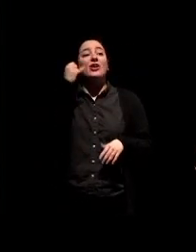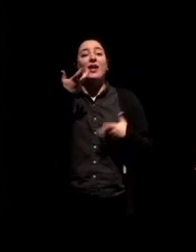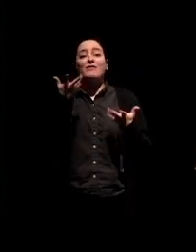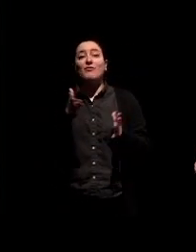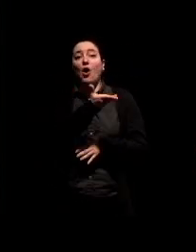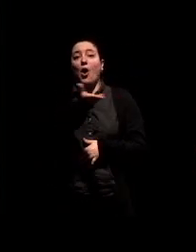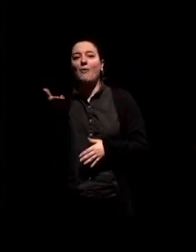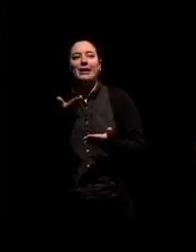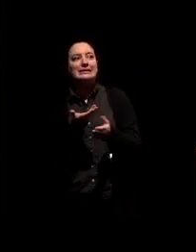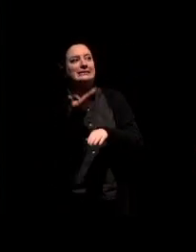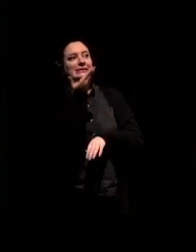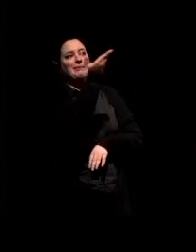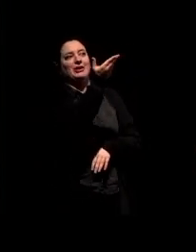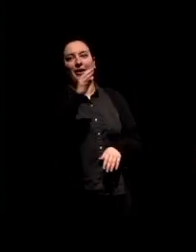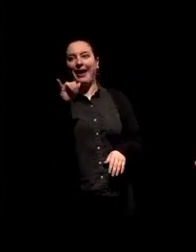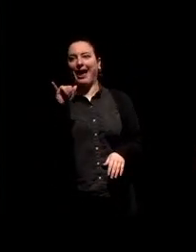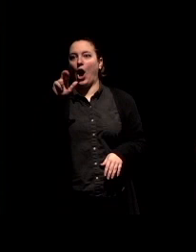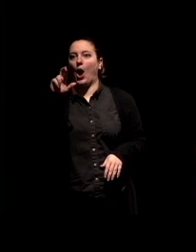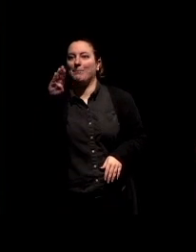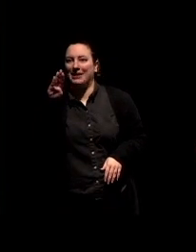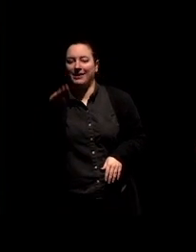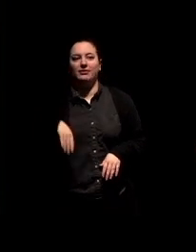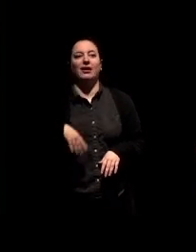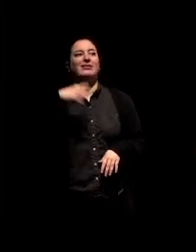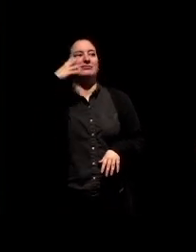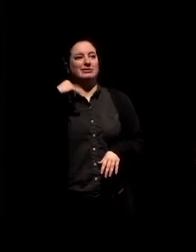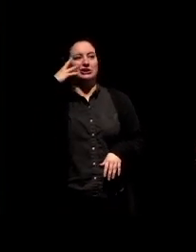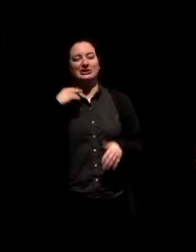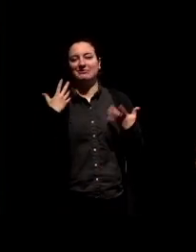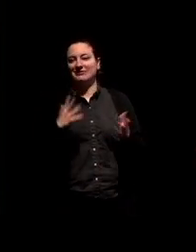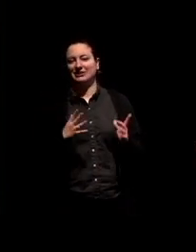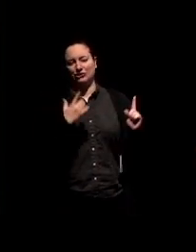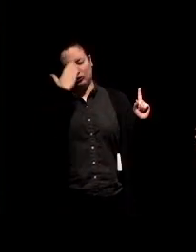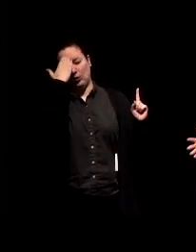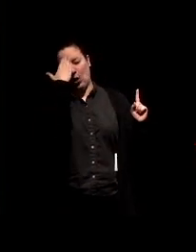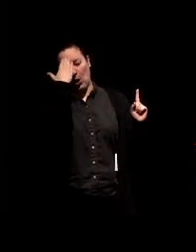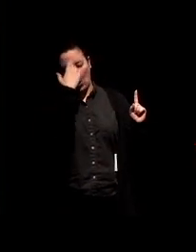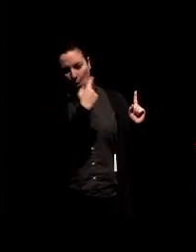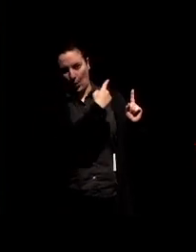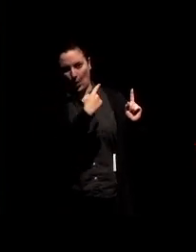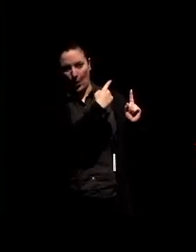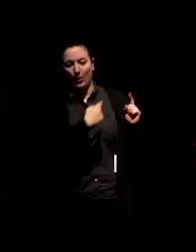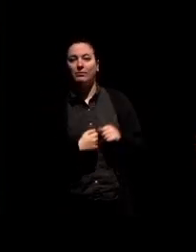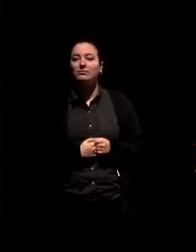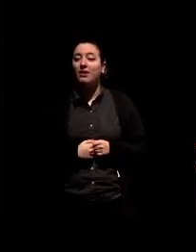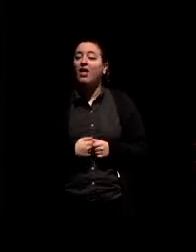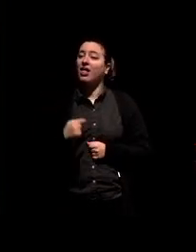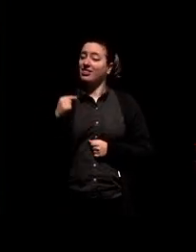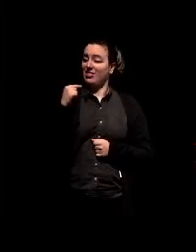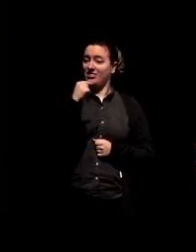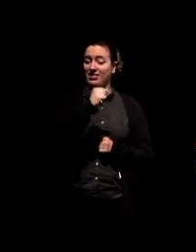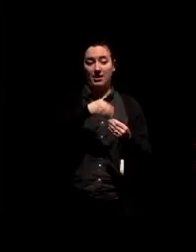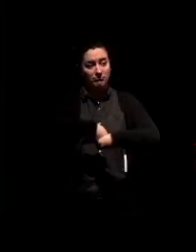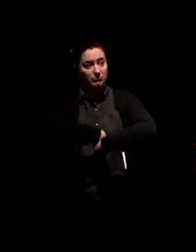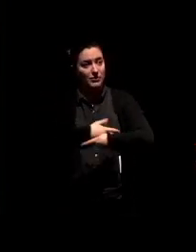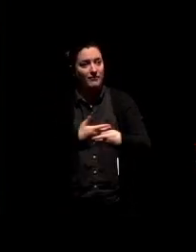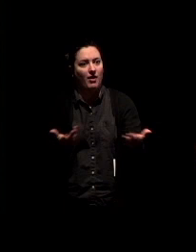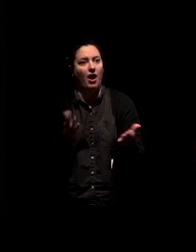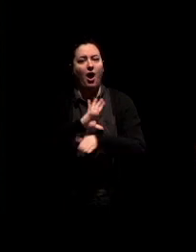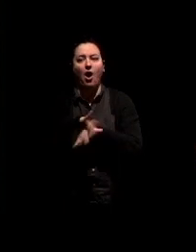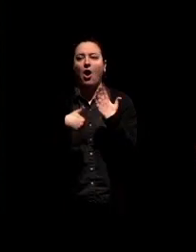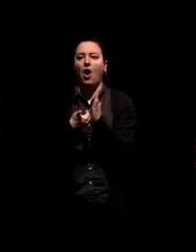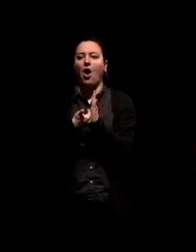IRB training, you are probably familiar with the Belmont Report. This provides the guiding principles for